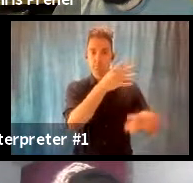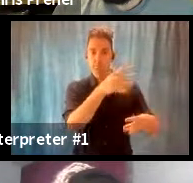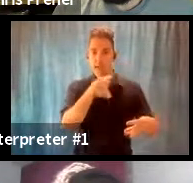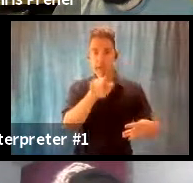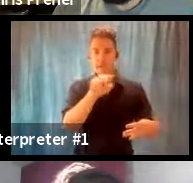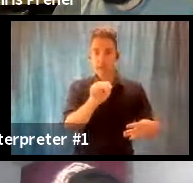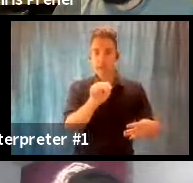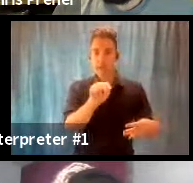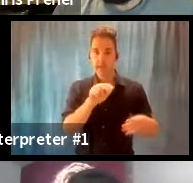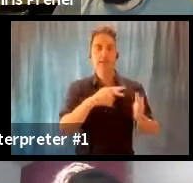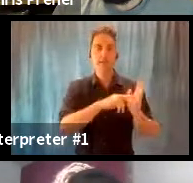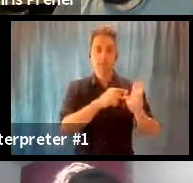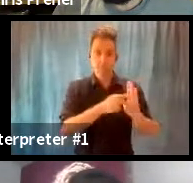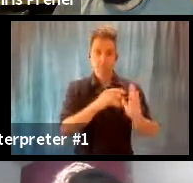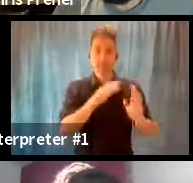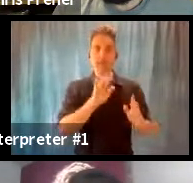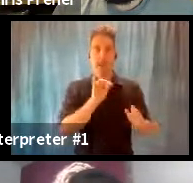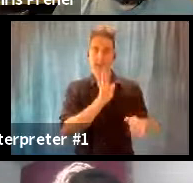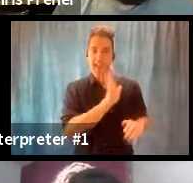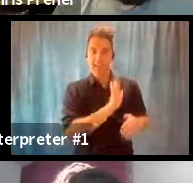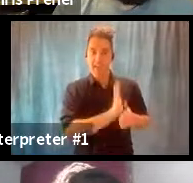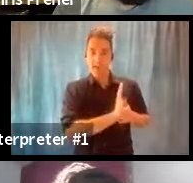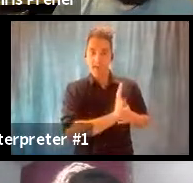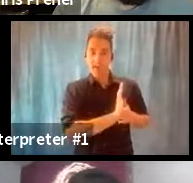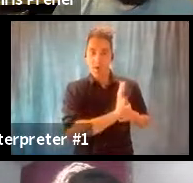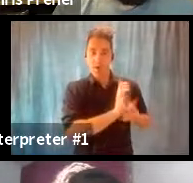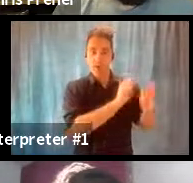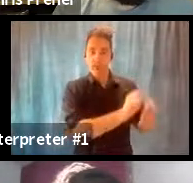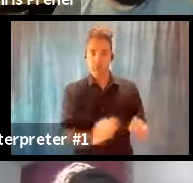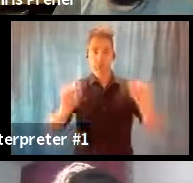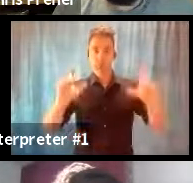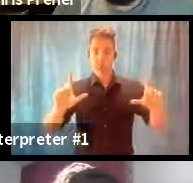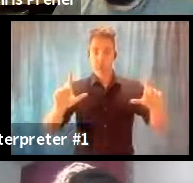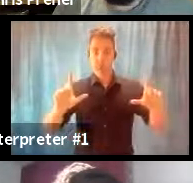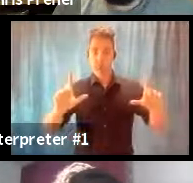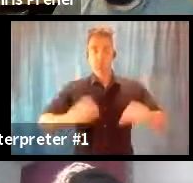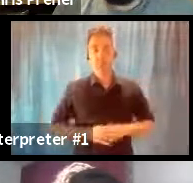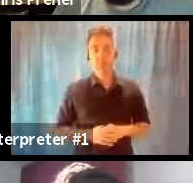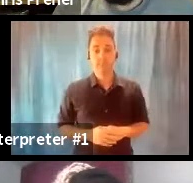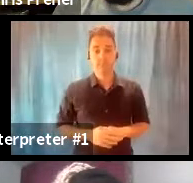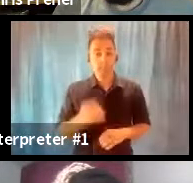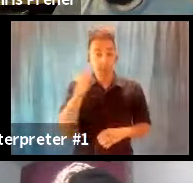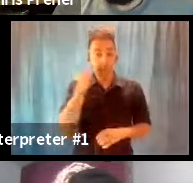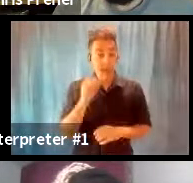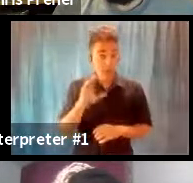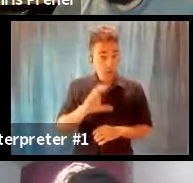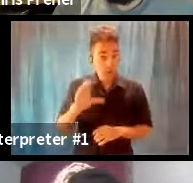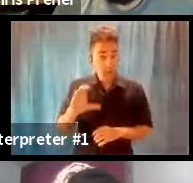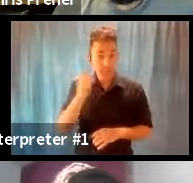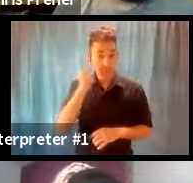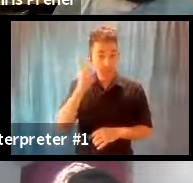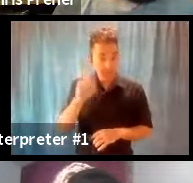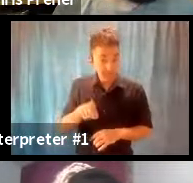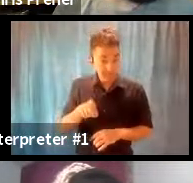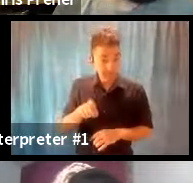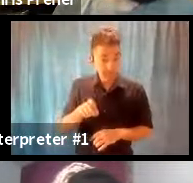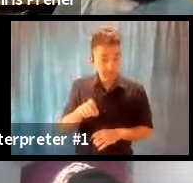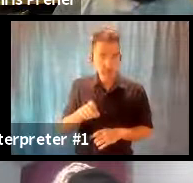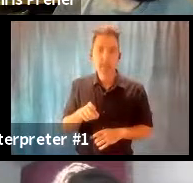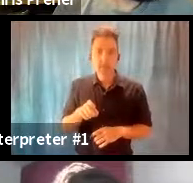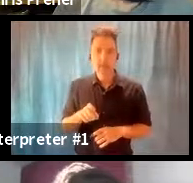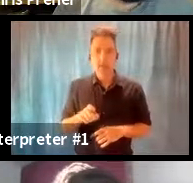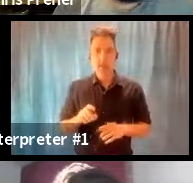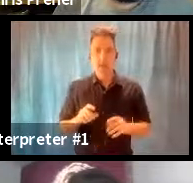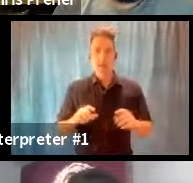them and pin them. If you need closed captions, then you should click or tap the closed caption